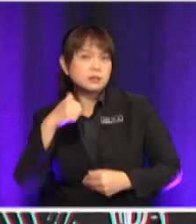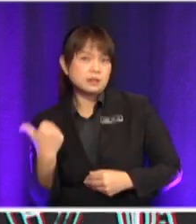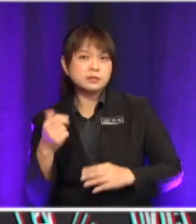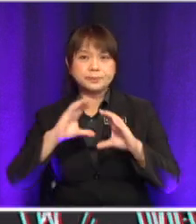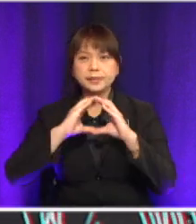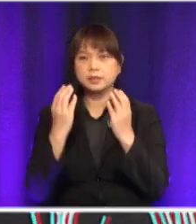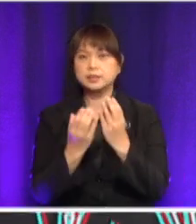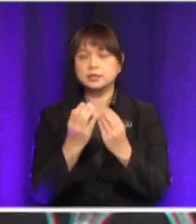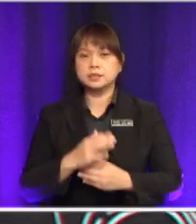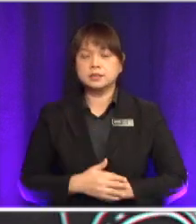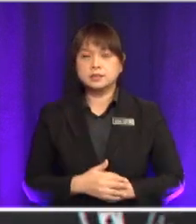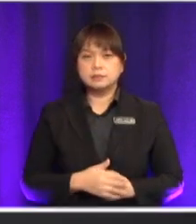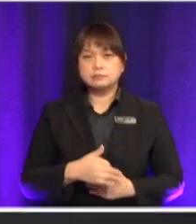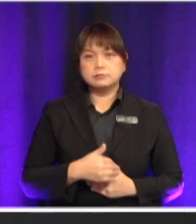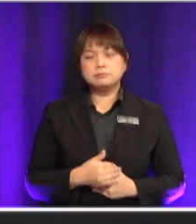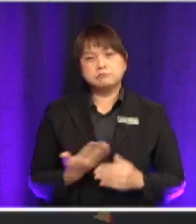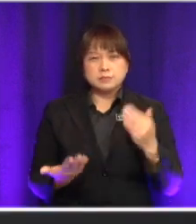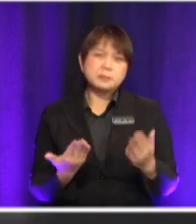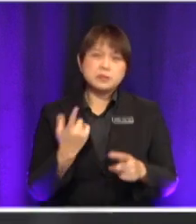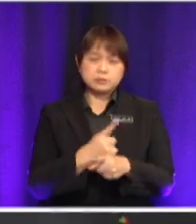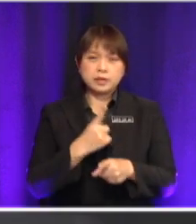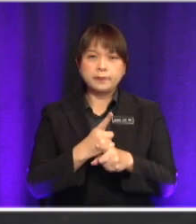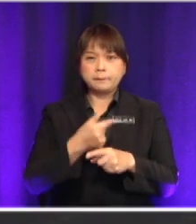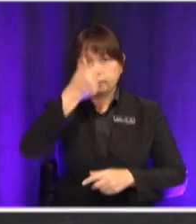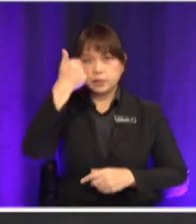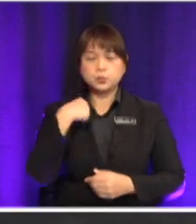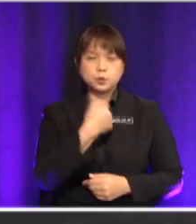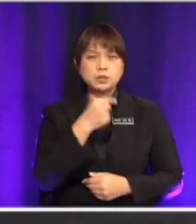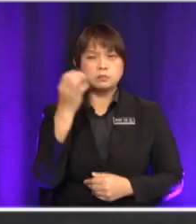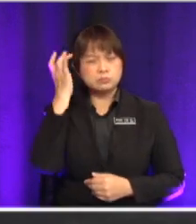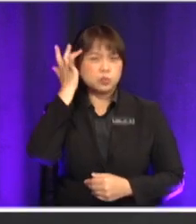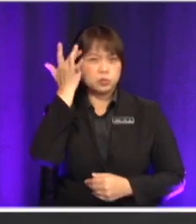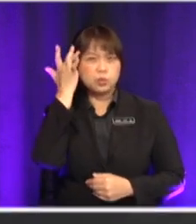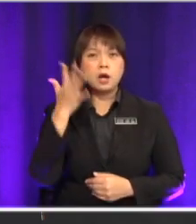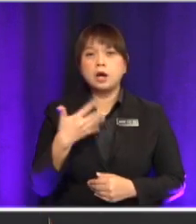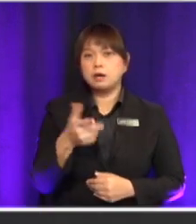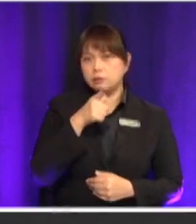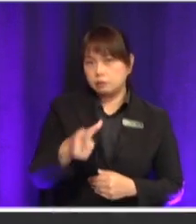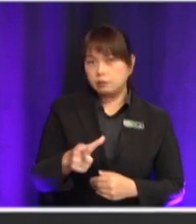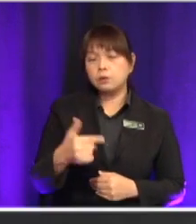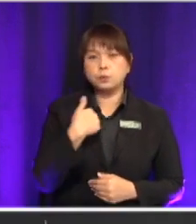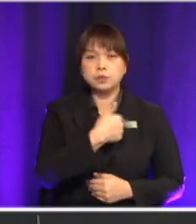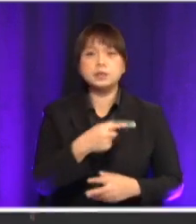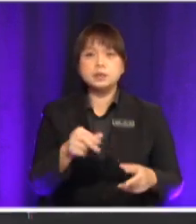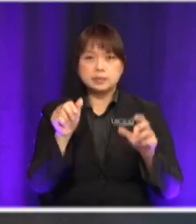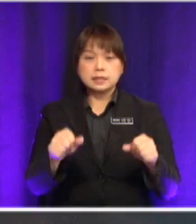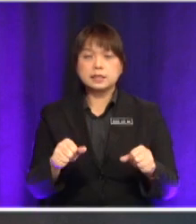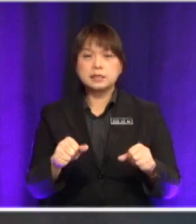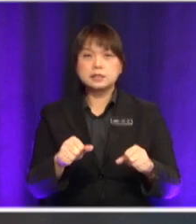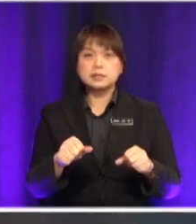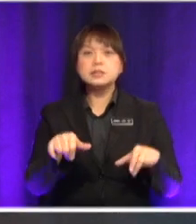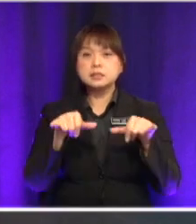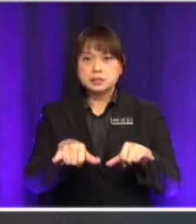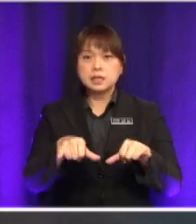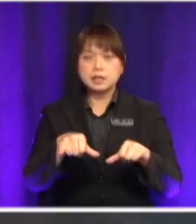much longer the Earth can support us. The population is growing daily. The right? atmosphere is thinning. Yeah,